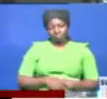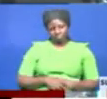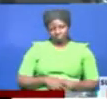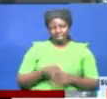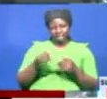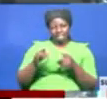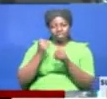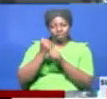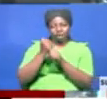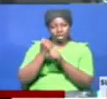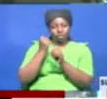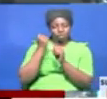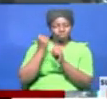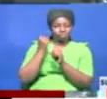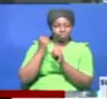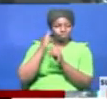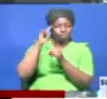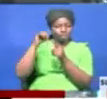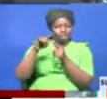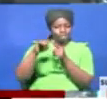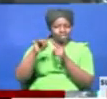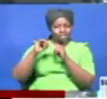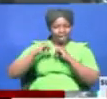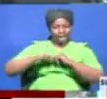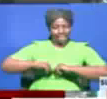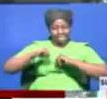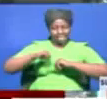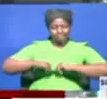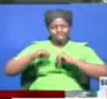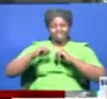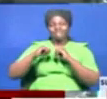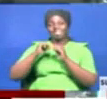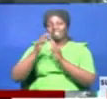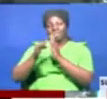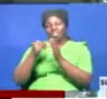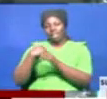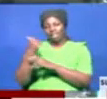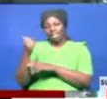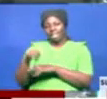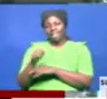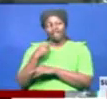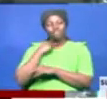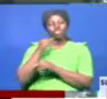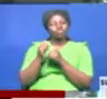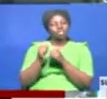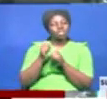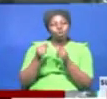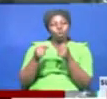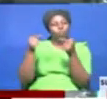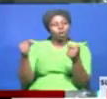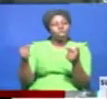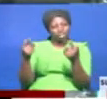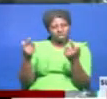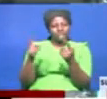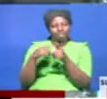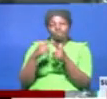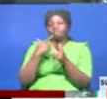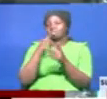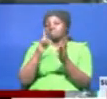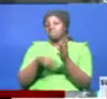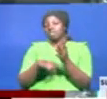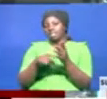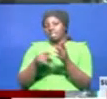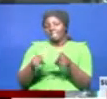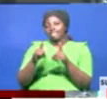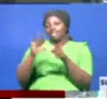a consensus or unanimity. And then in case there is any dissenting voice, or dissenting voices, then you say, then let's take a